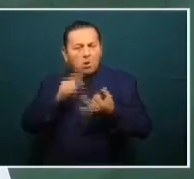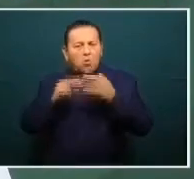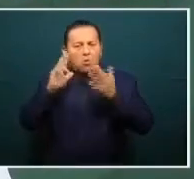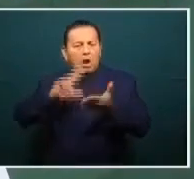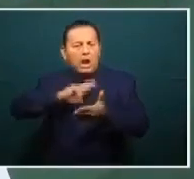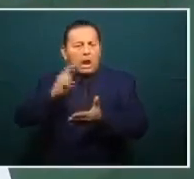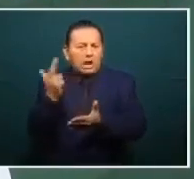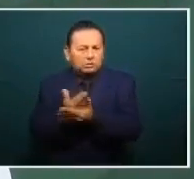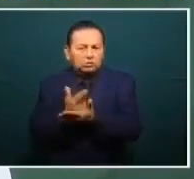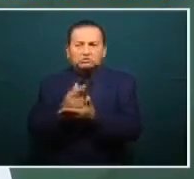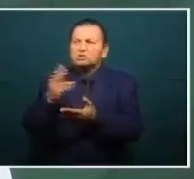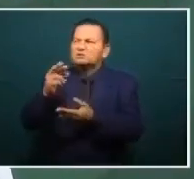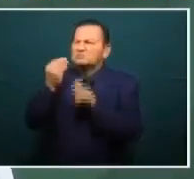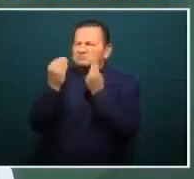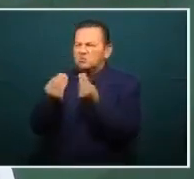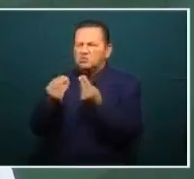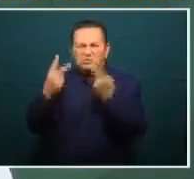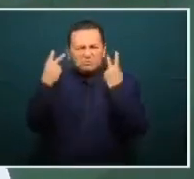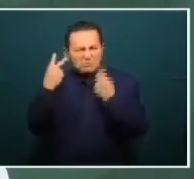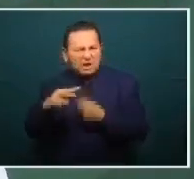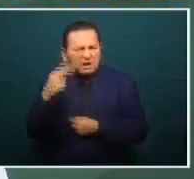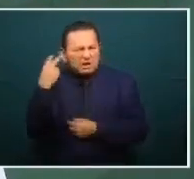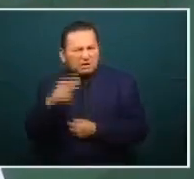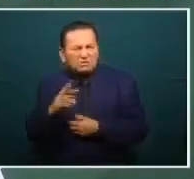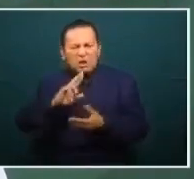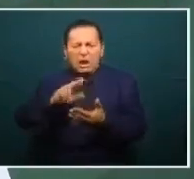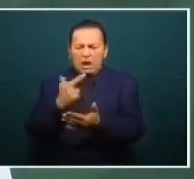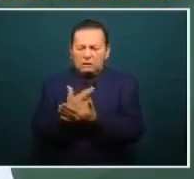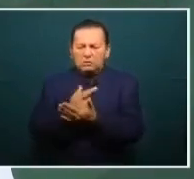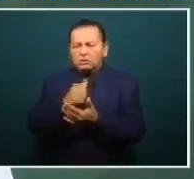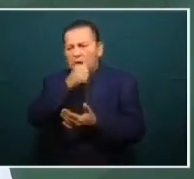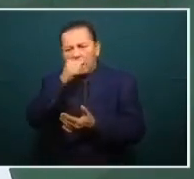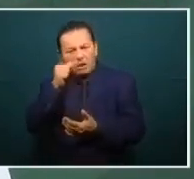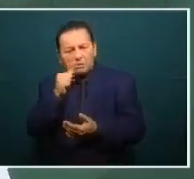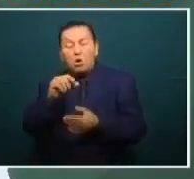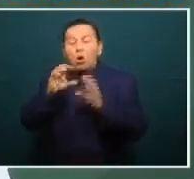that are in the other states,